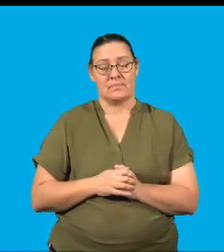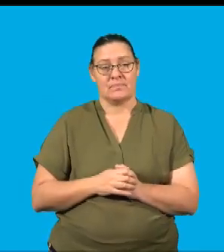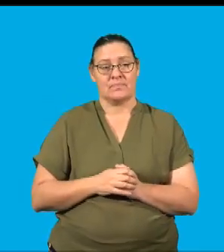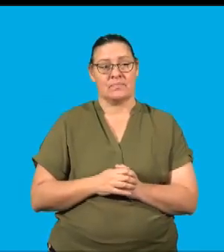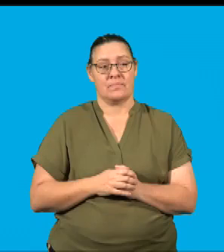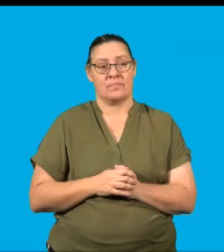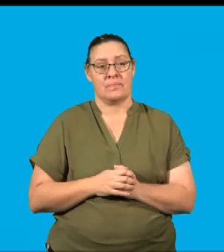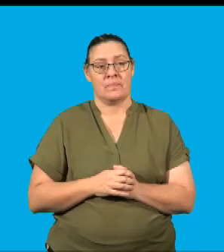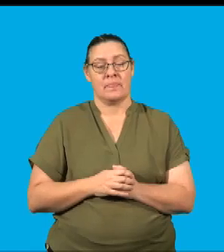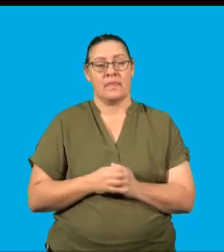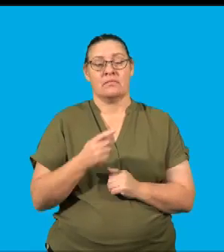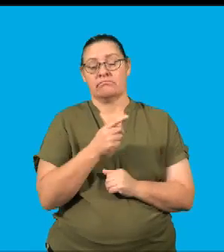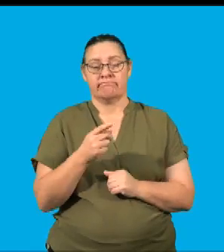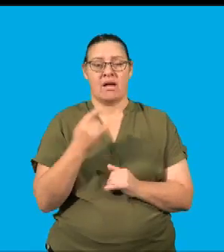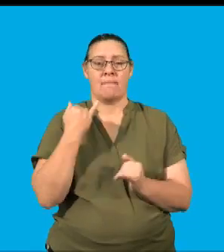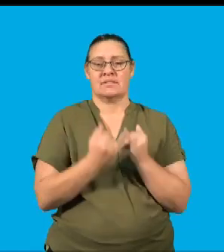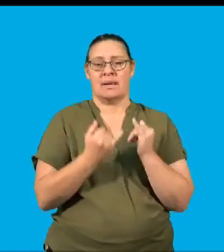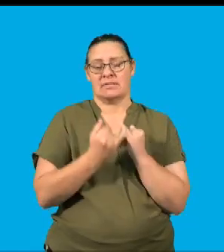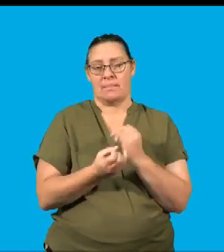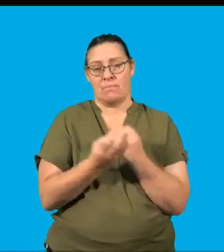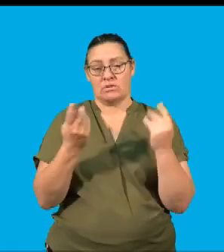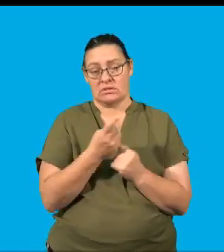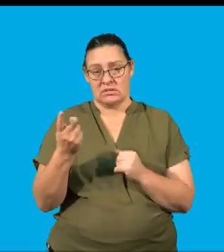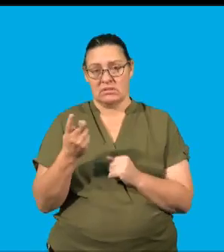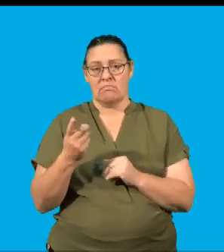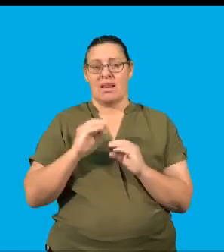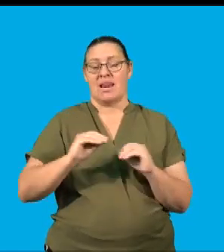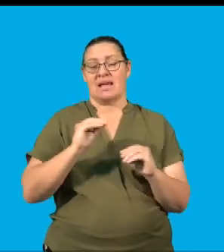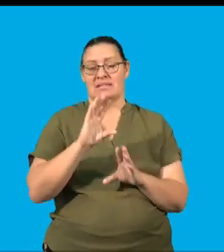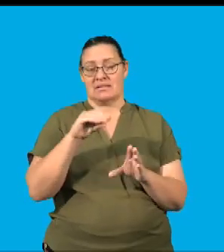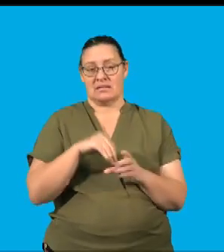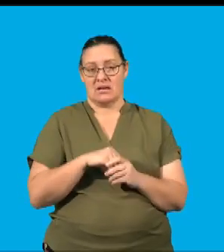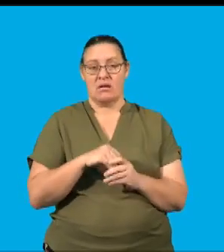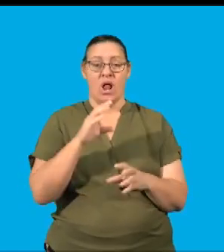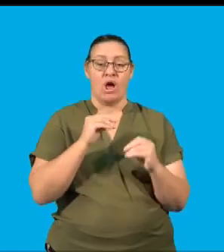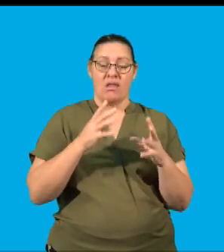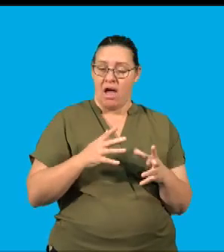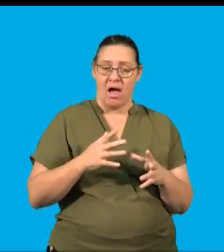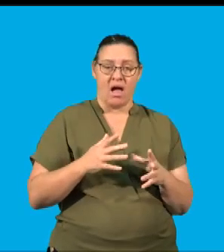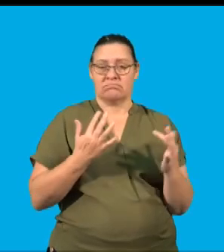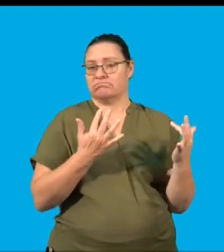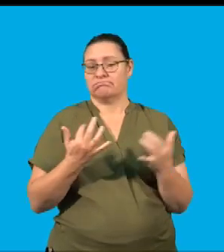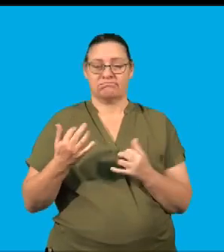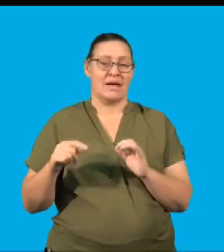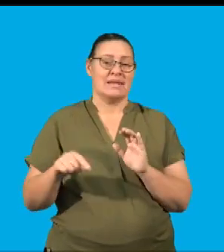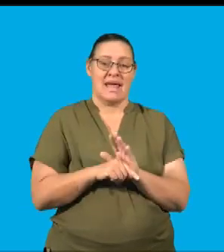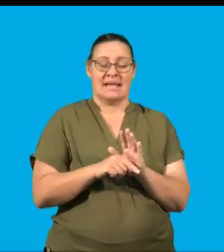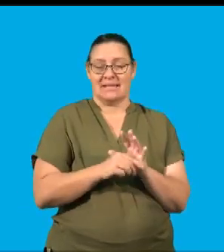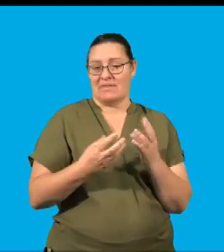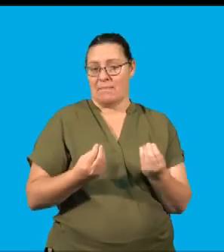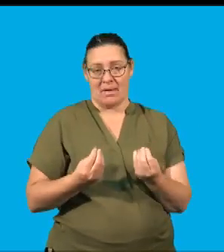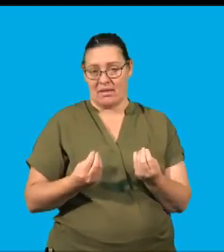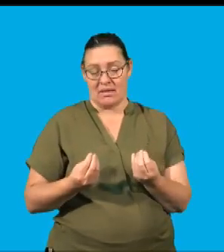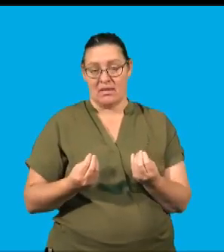concepts. These are the common errors that we addressed in our lesson, that learners could not work with the